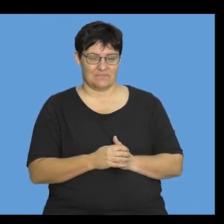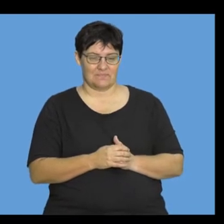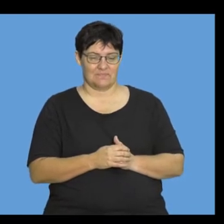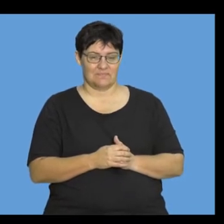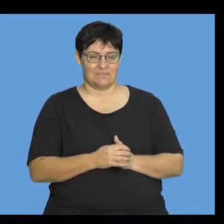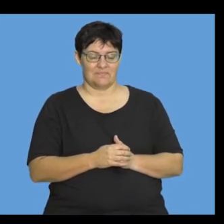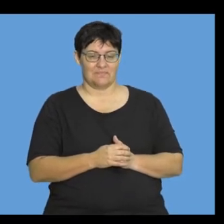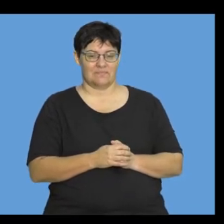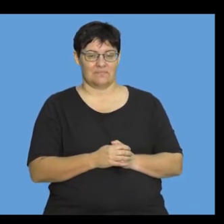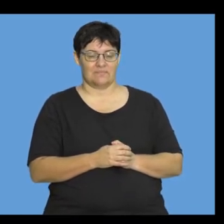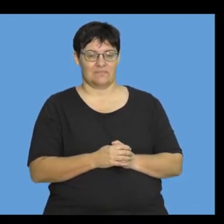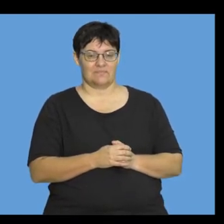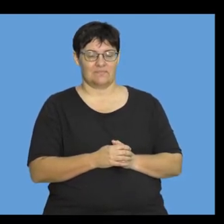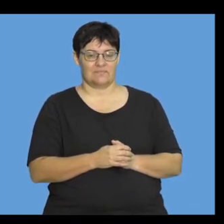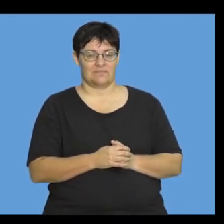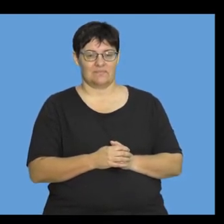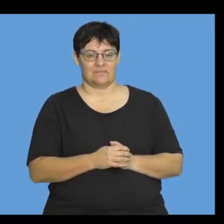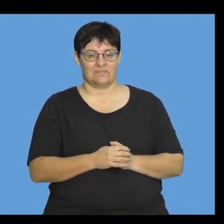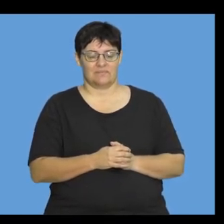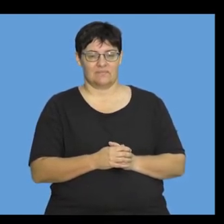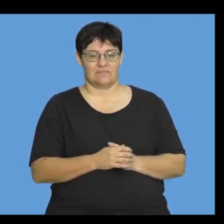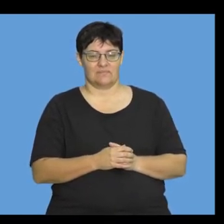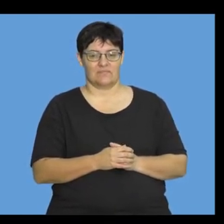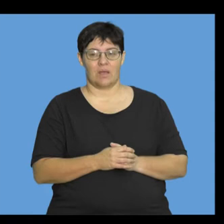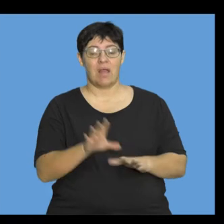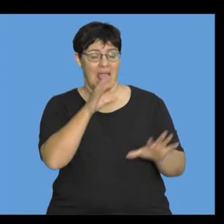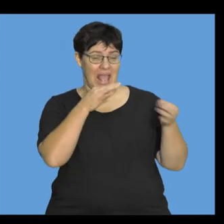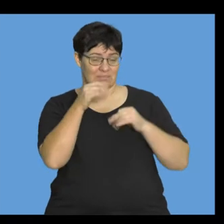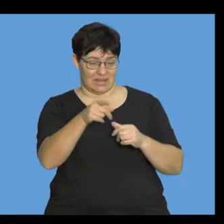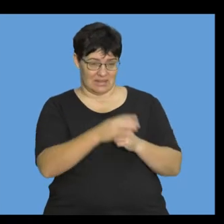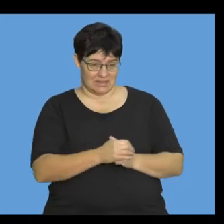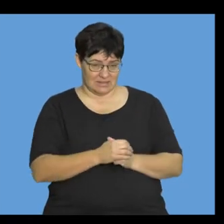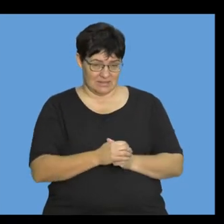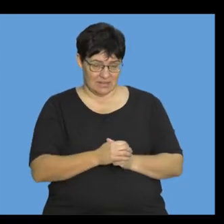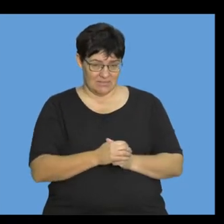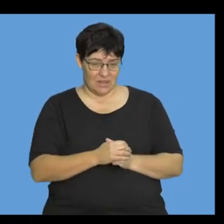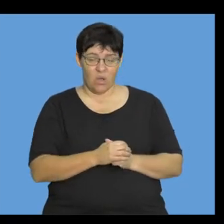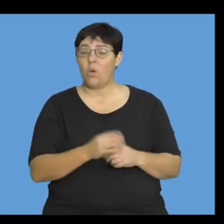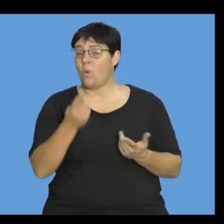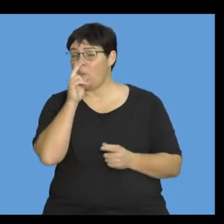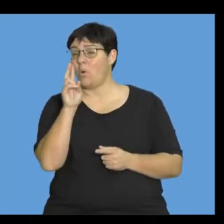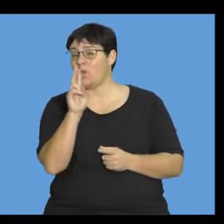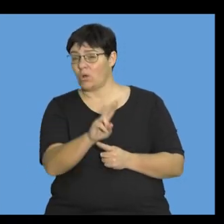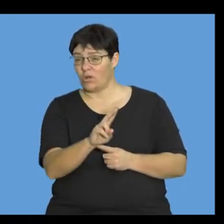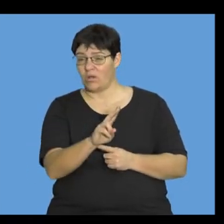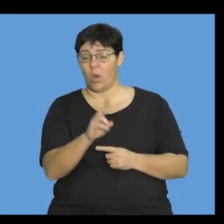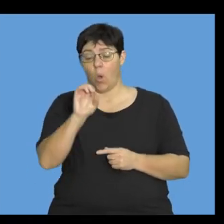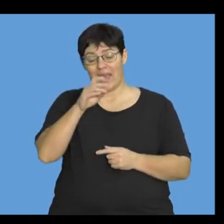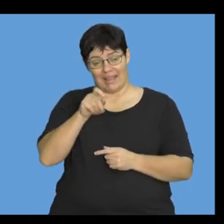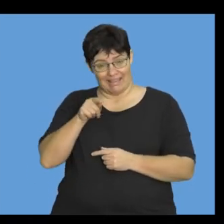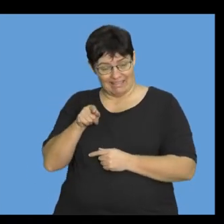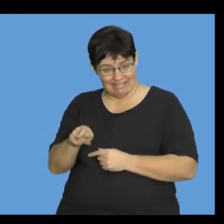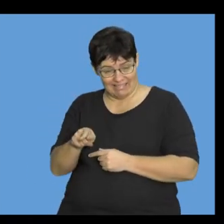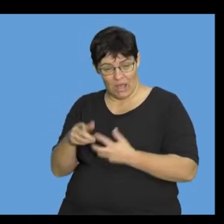Okay, guys, remember this term. I'm going to explain it again. Very important. When we look at our organic